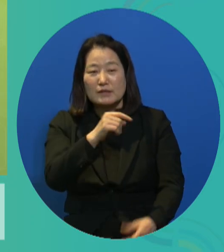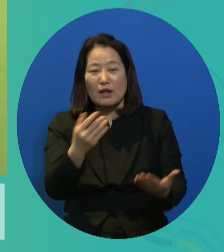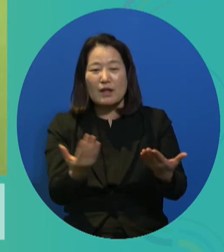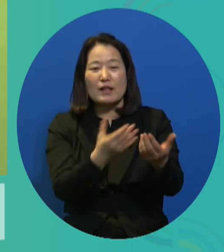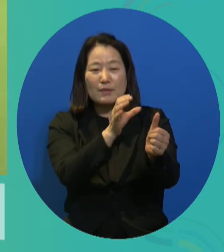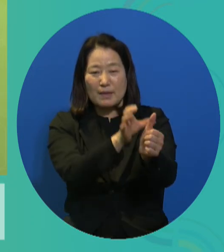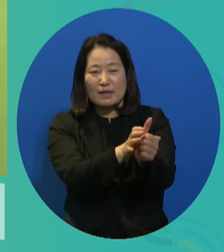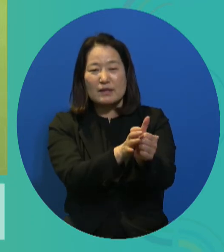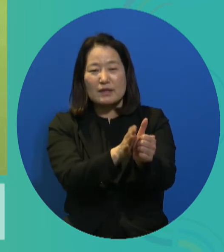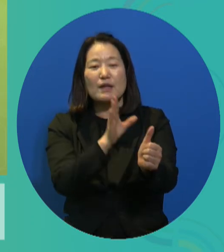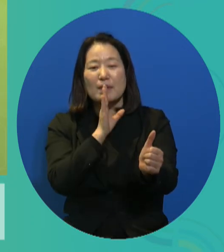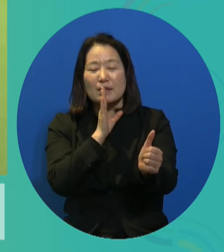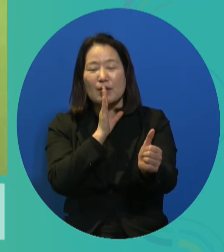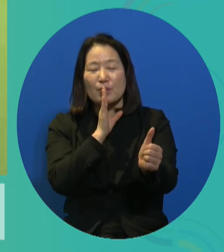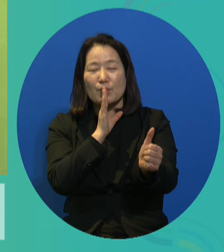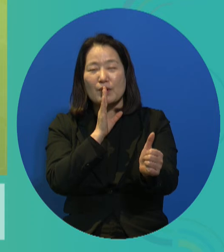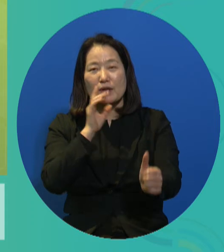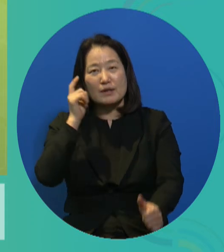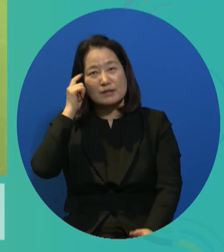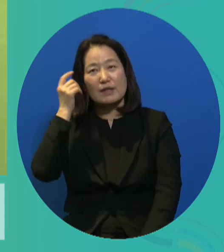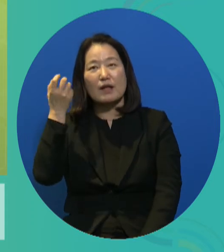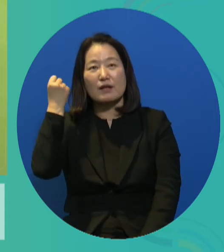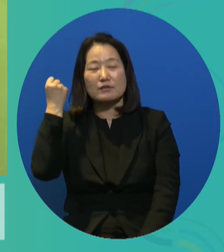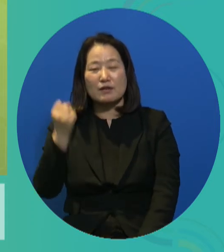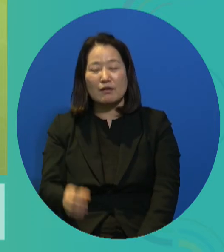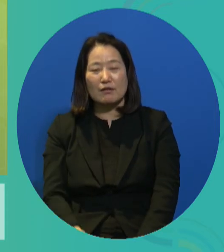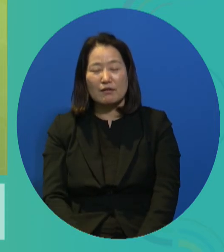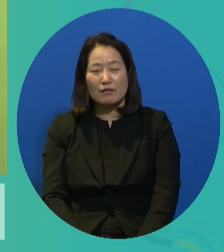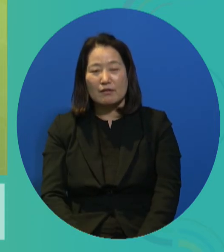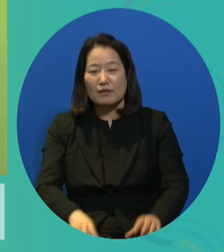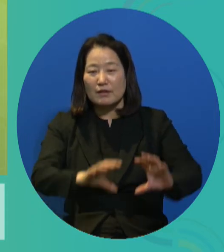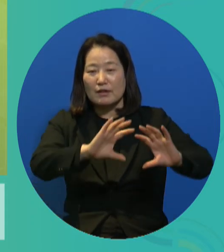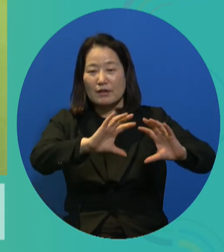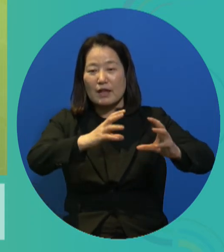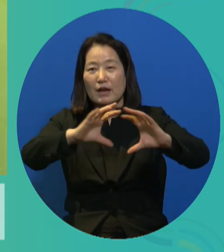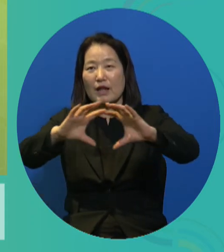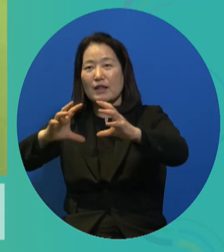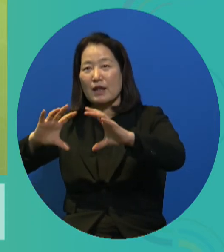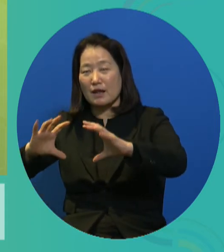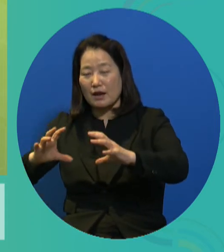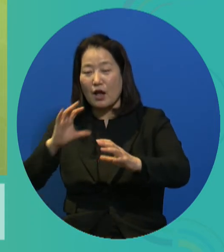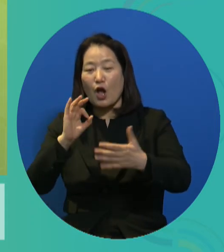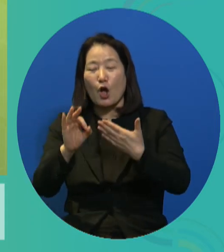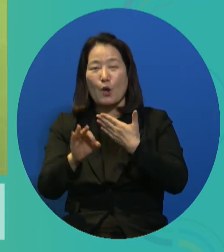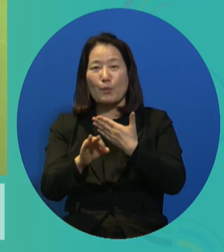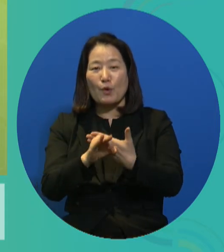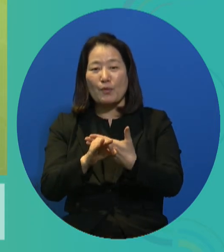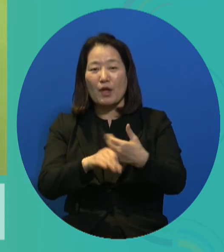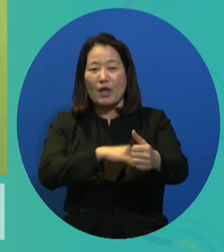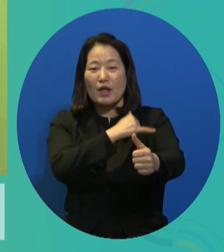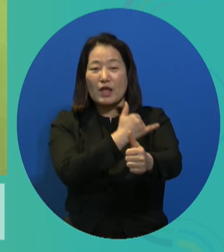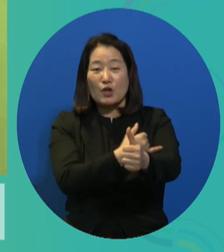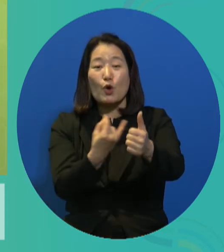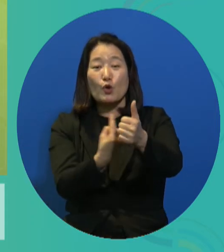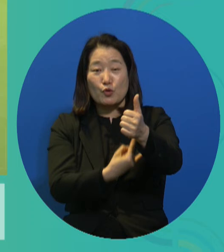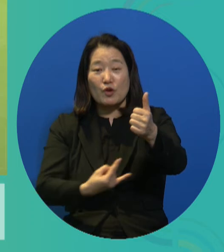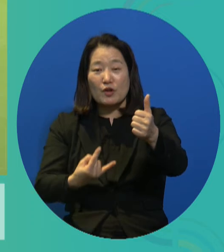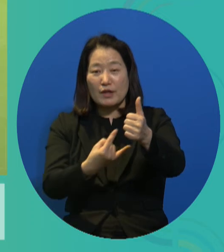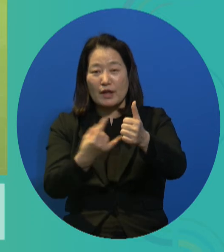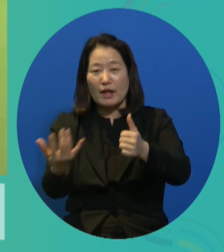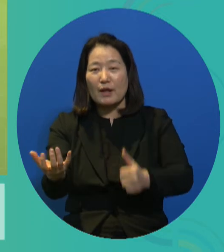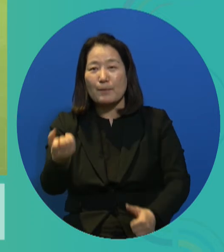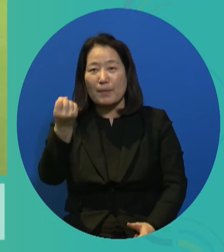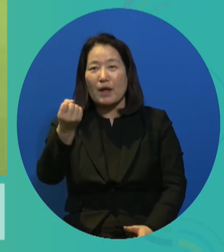I think that it would be most appropriate for the National Human Rights Commission to serve as the monitoring body for